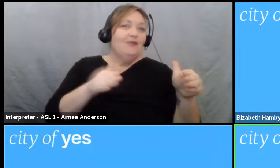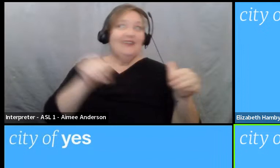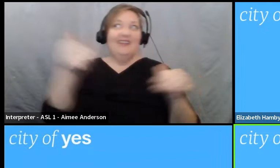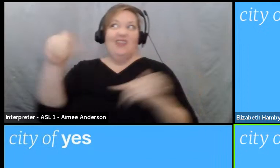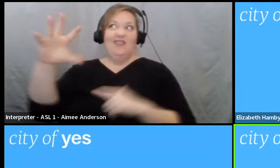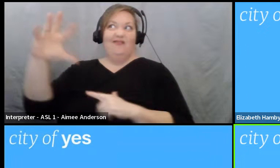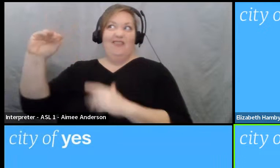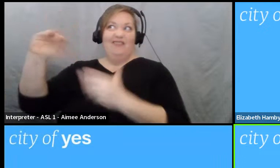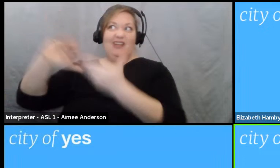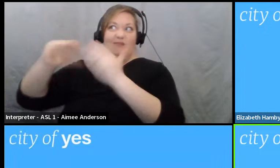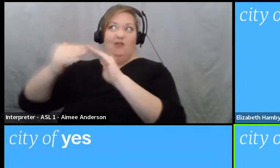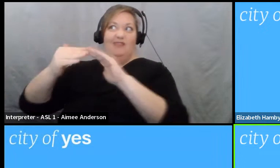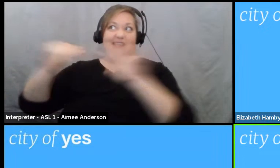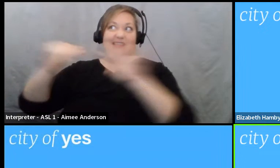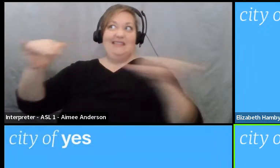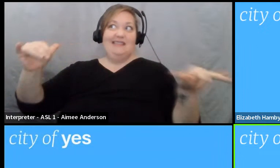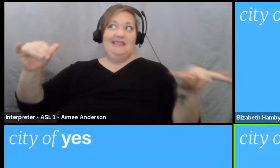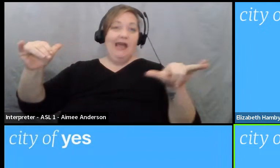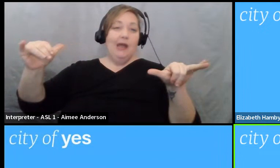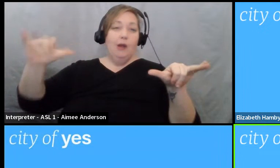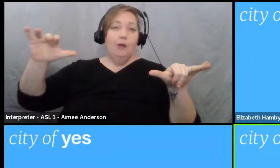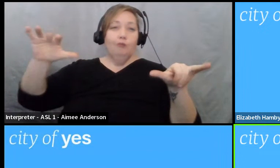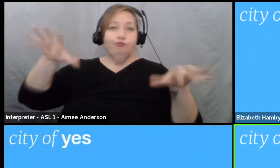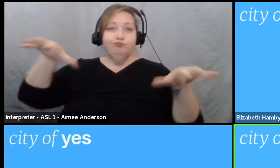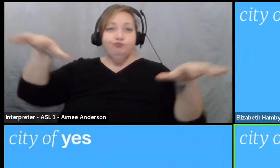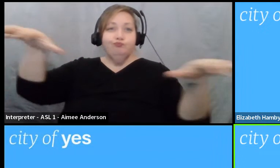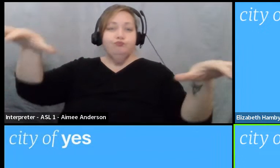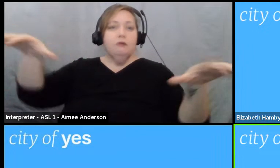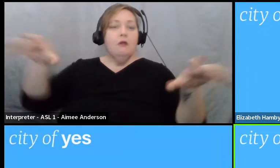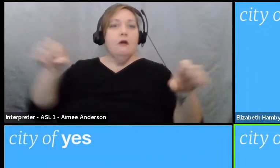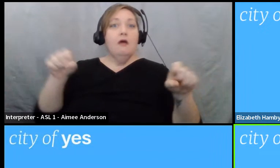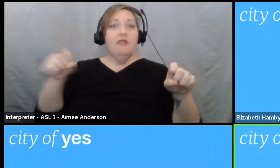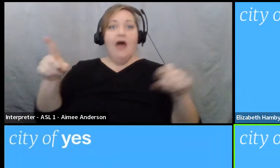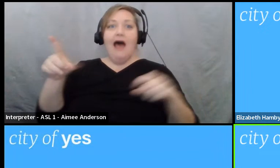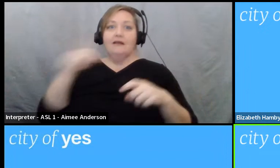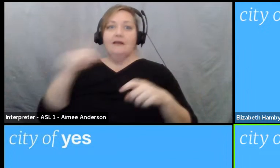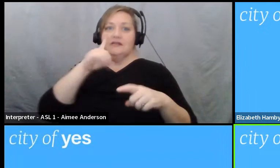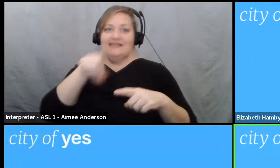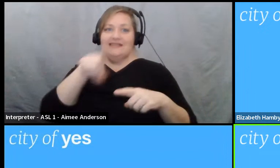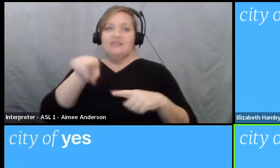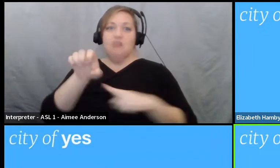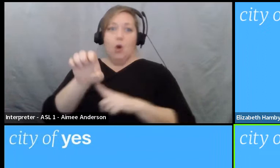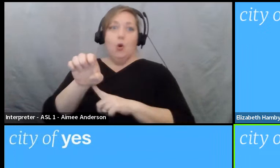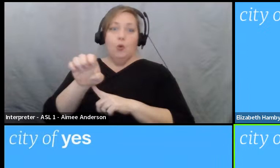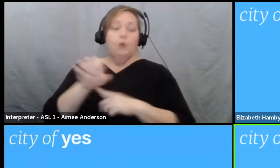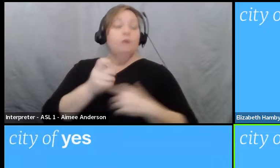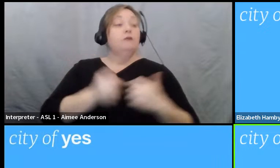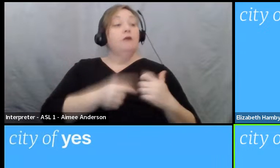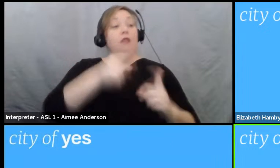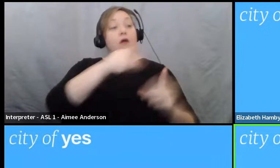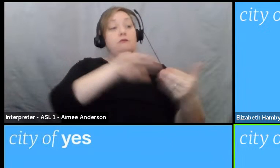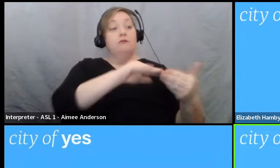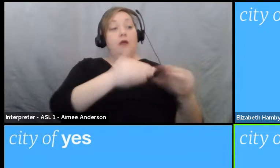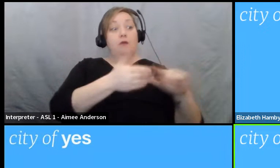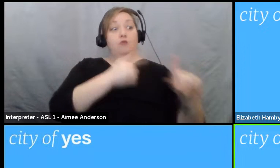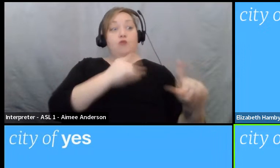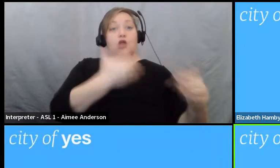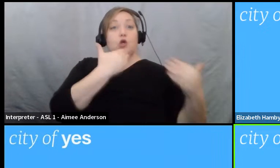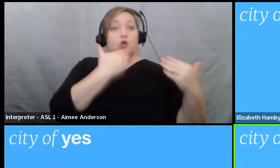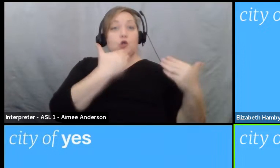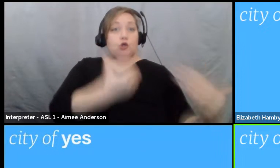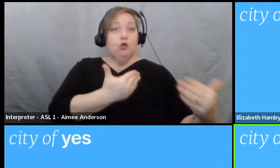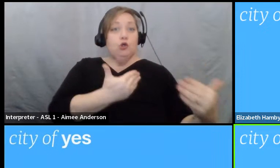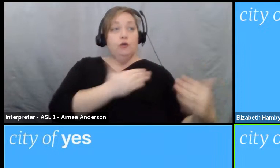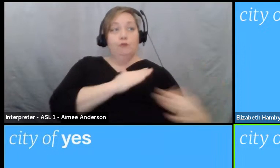community districts. And that is, in many instances, a function of zoning, where certain neighborhoods are really good at